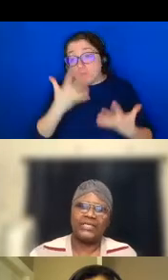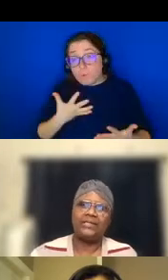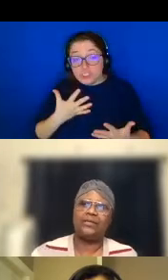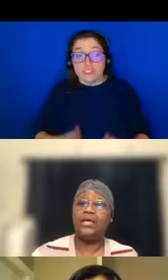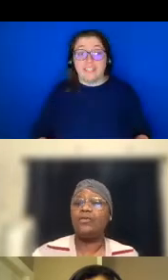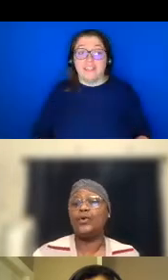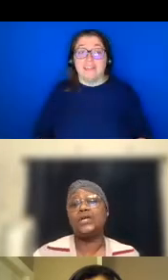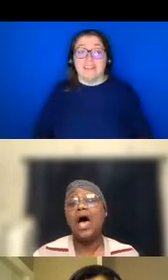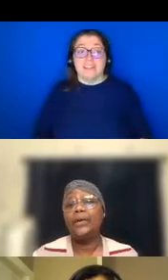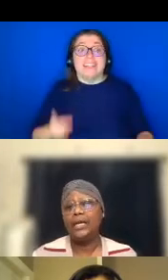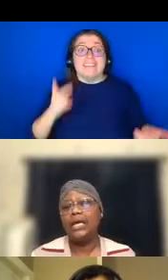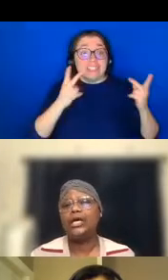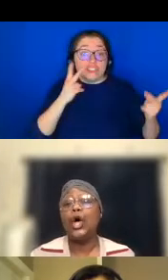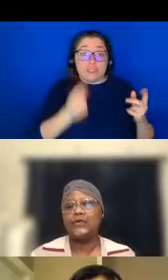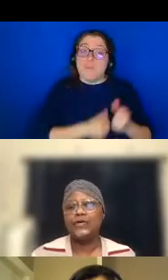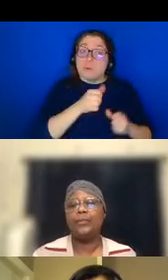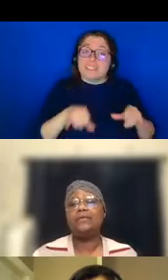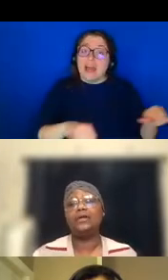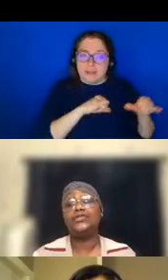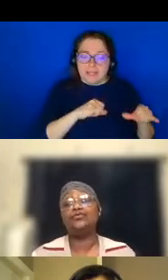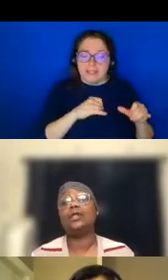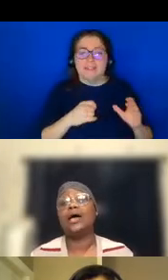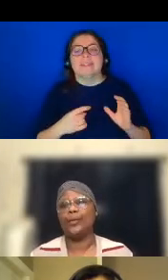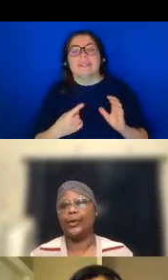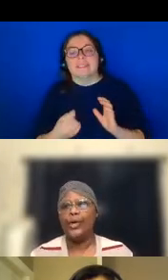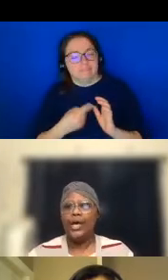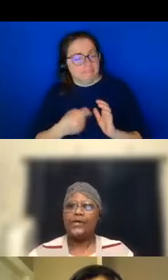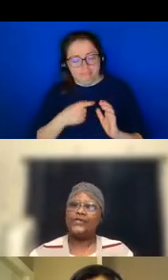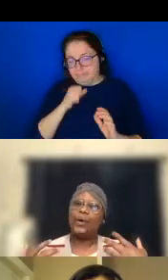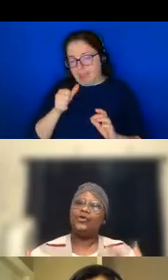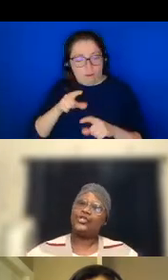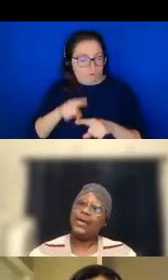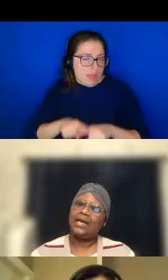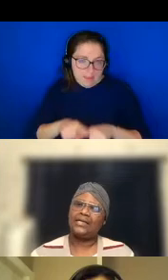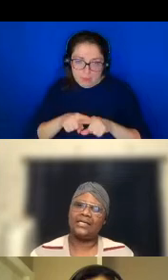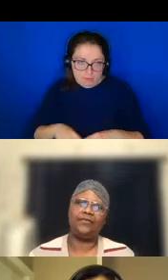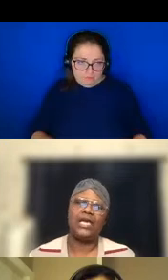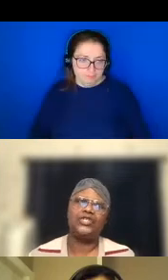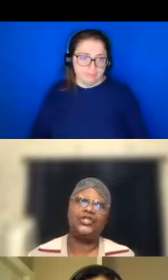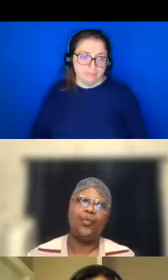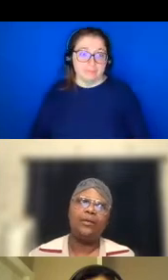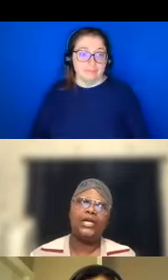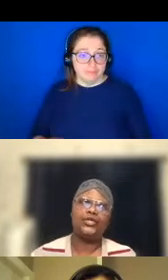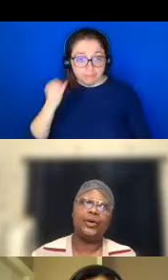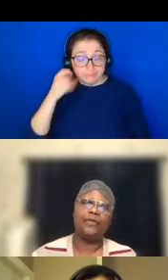visual tends to be the most common, it can also be the least reliable. And so when you're doing identifications, you want to make sure that